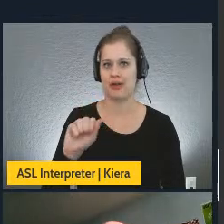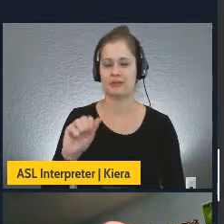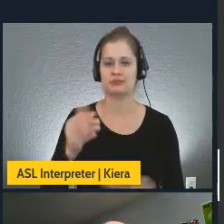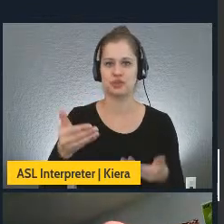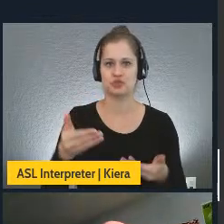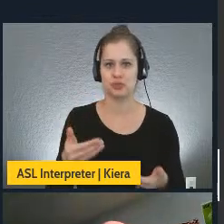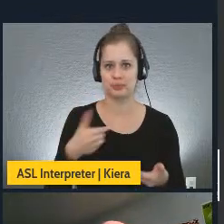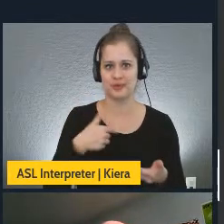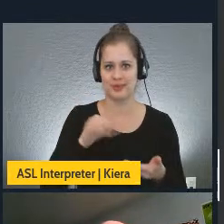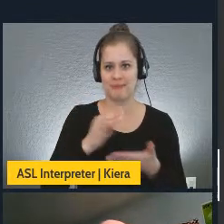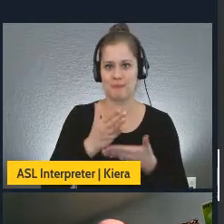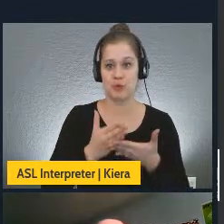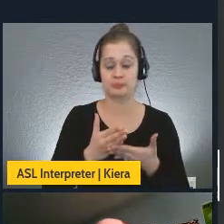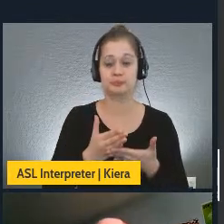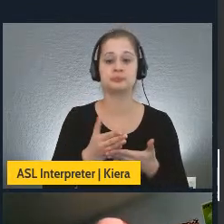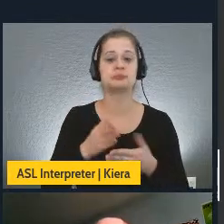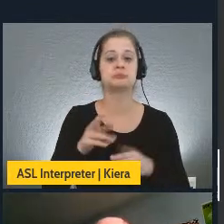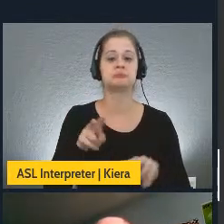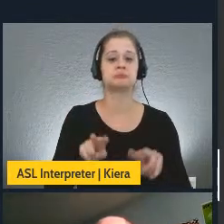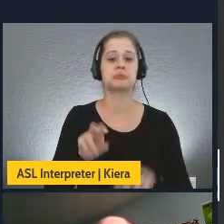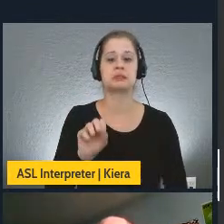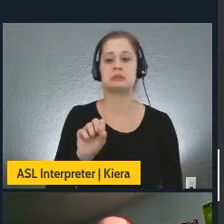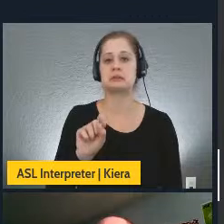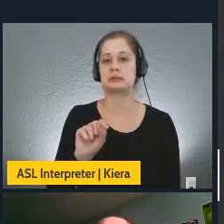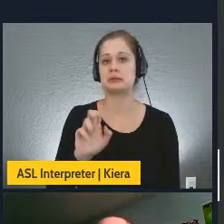We shall have a look at our stack.